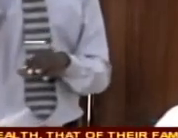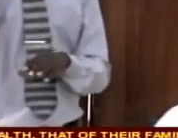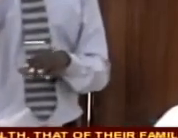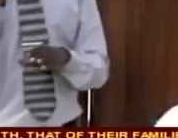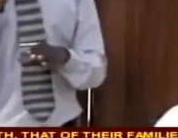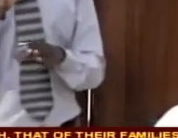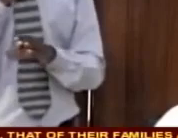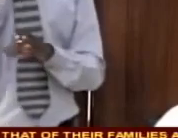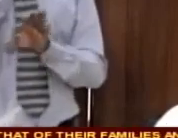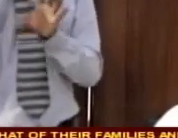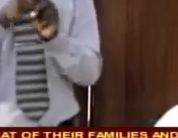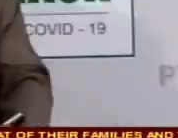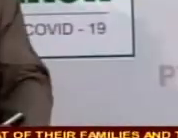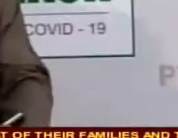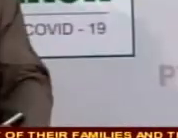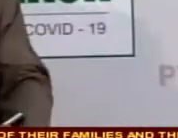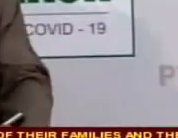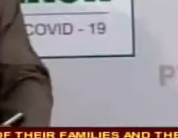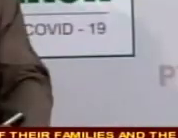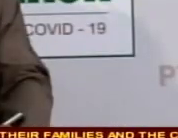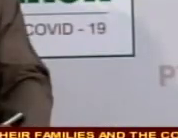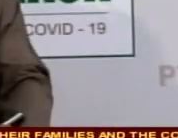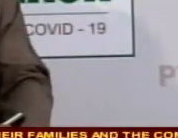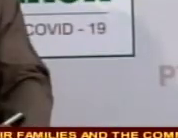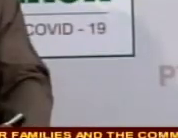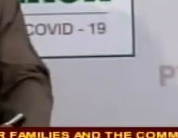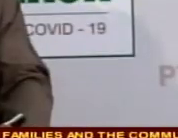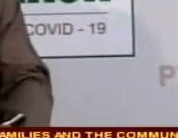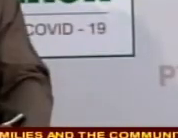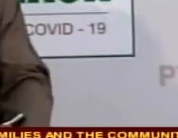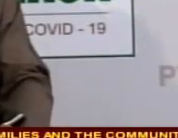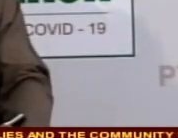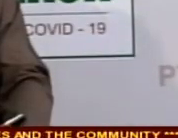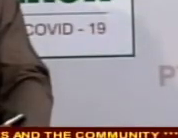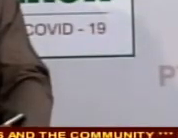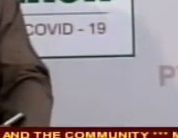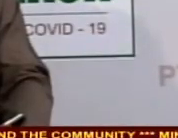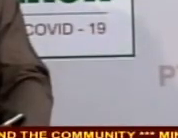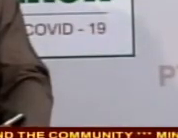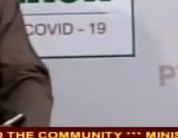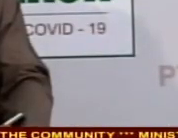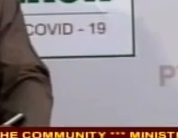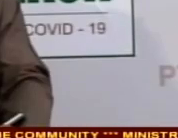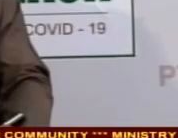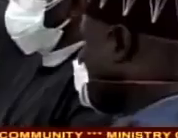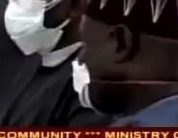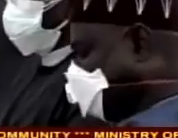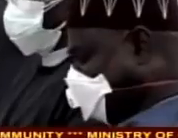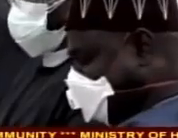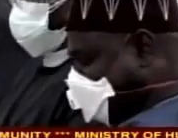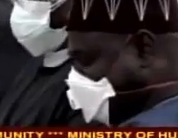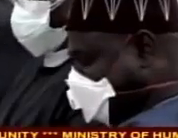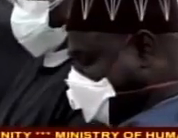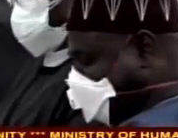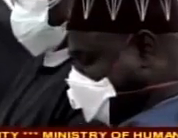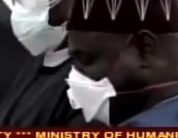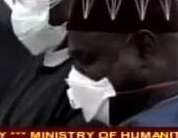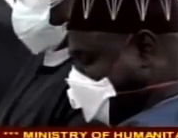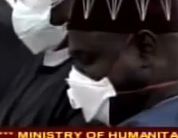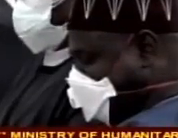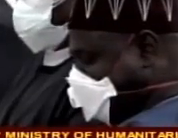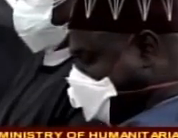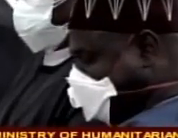poor welfare. And yesterday we have calls from the isolation center in Gogwalada here of another person there who was alleging that is